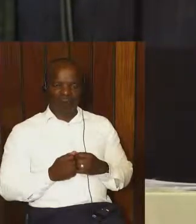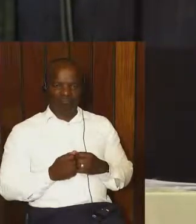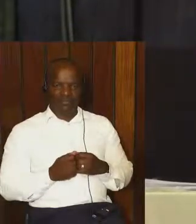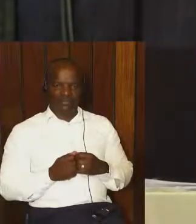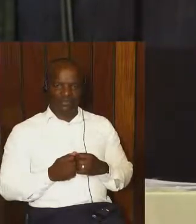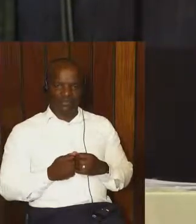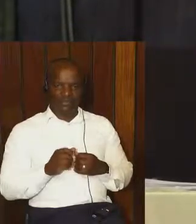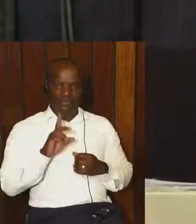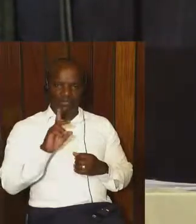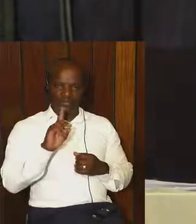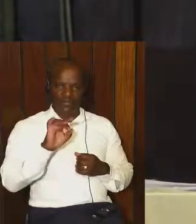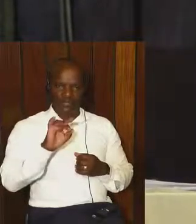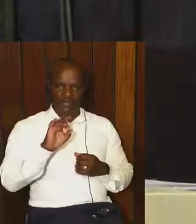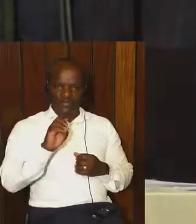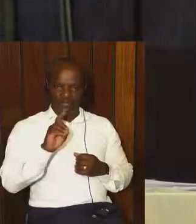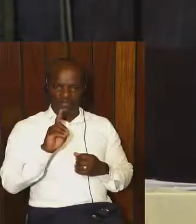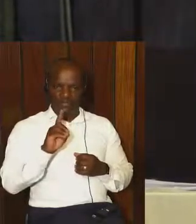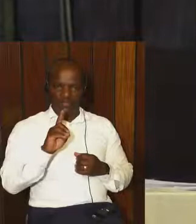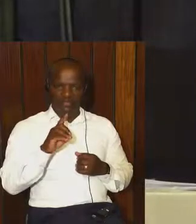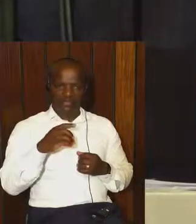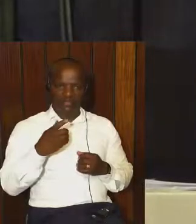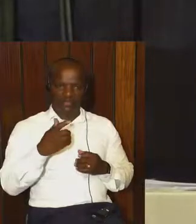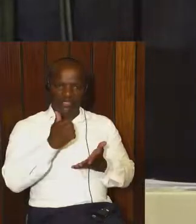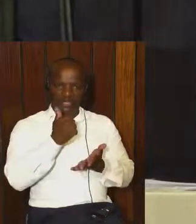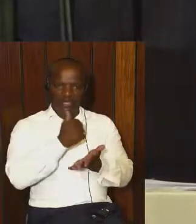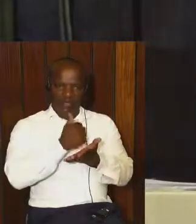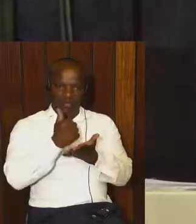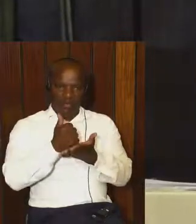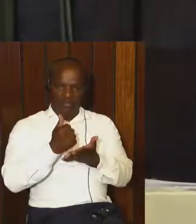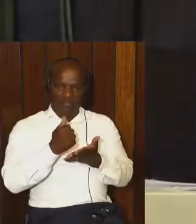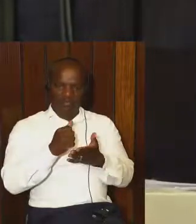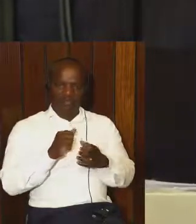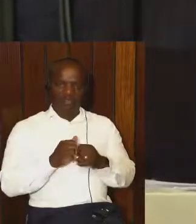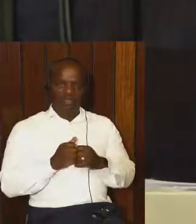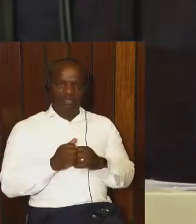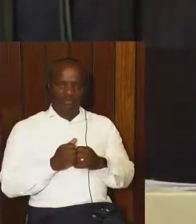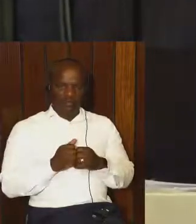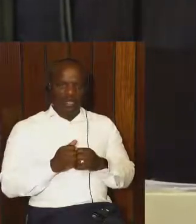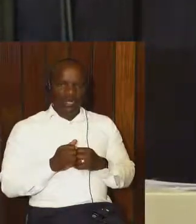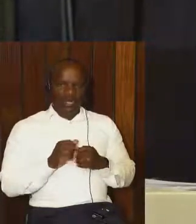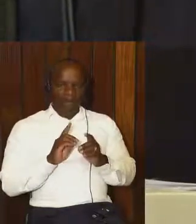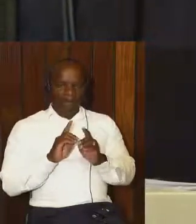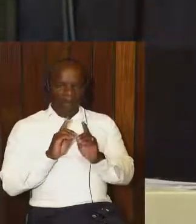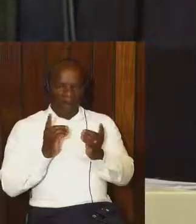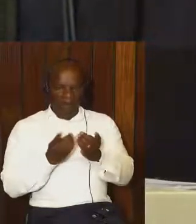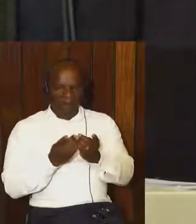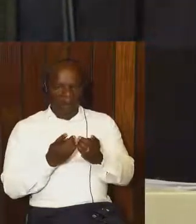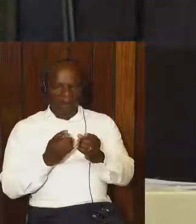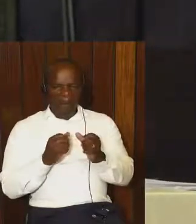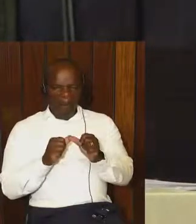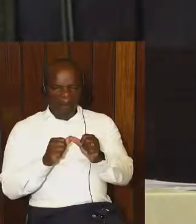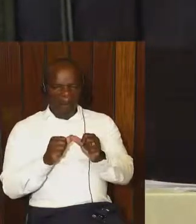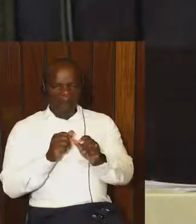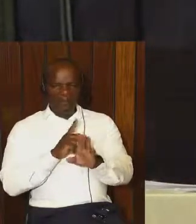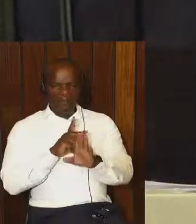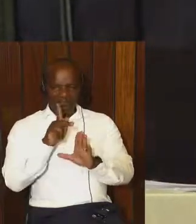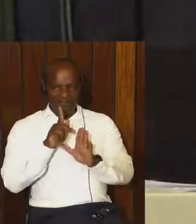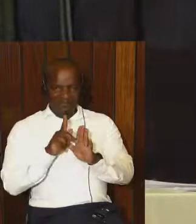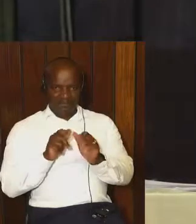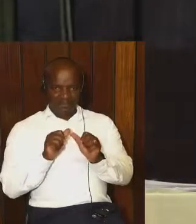Is DID on board approved the fact that as the department you are going to run these two projects?